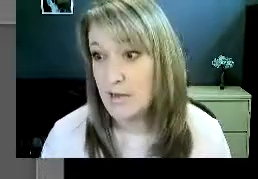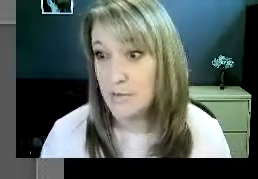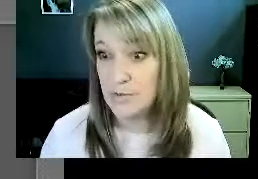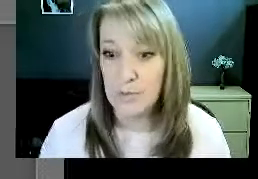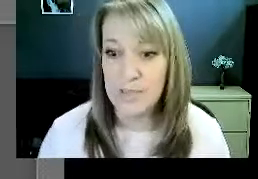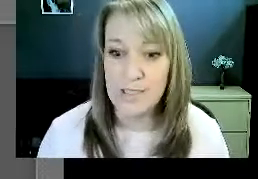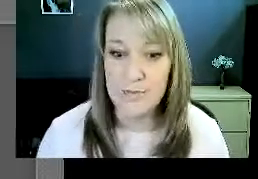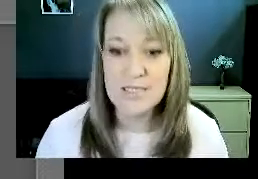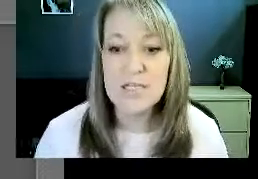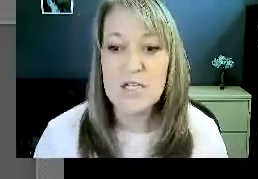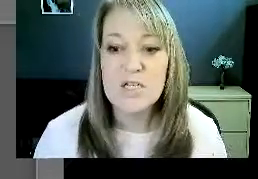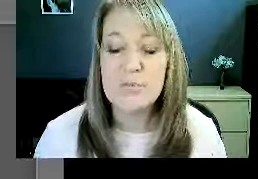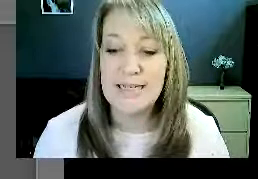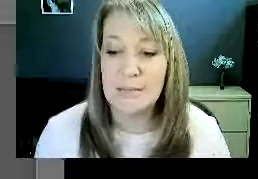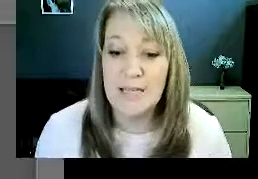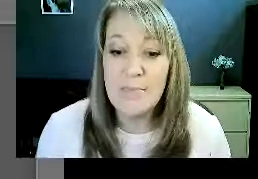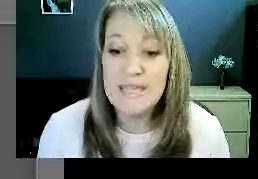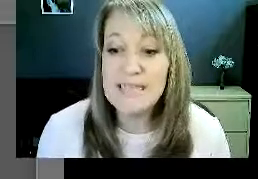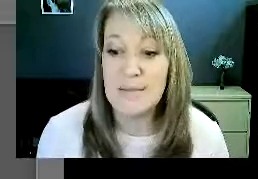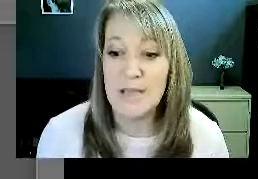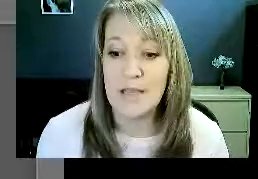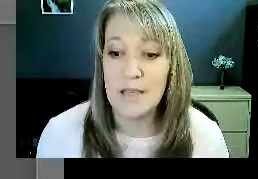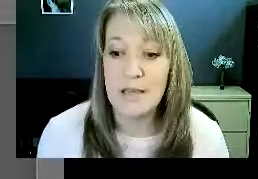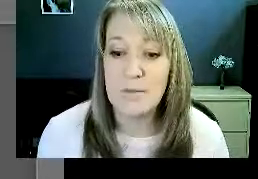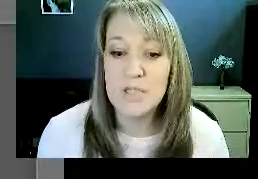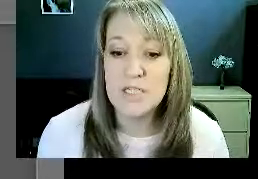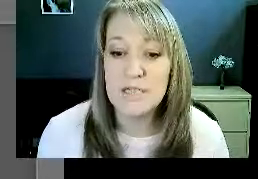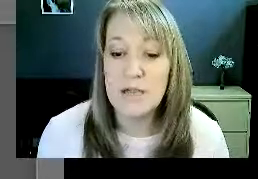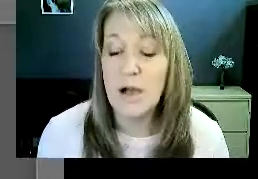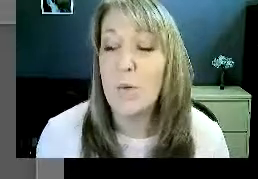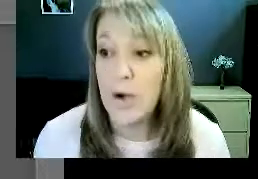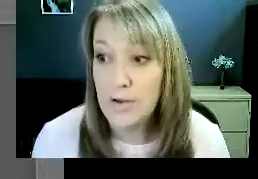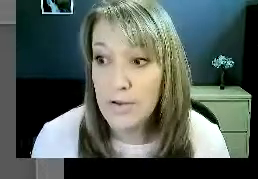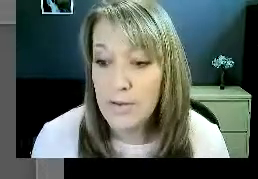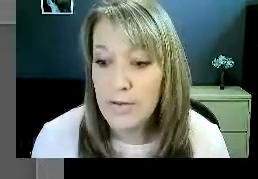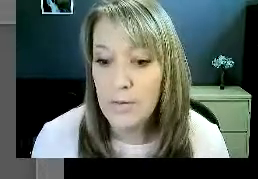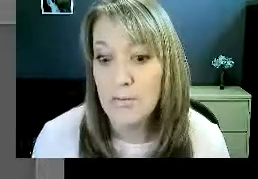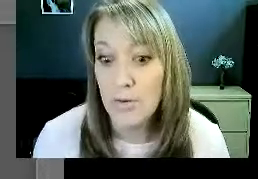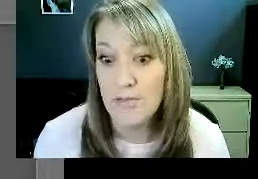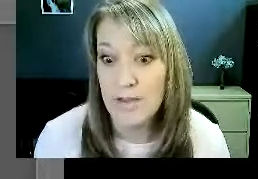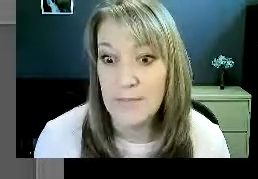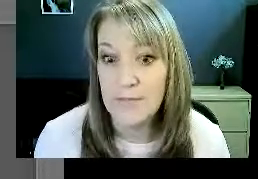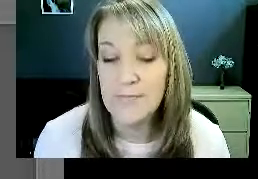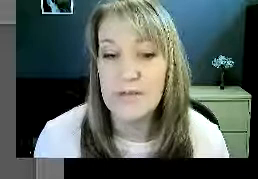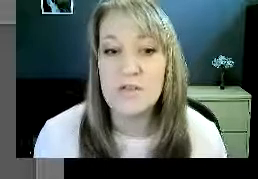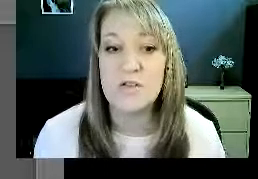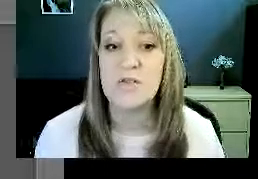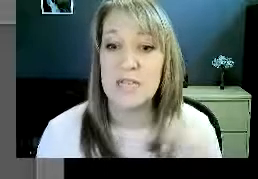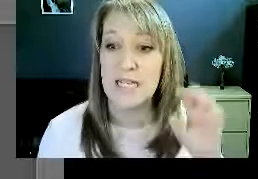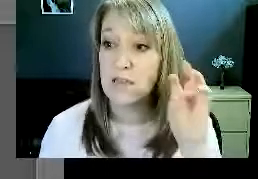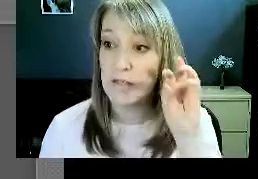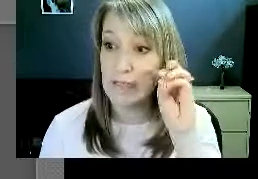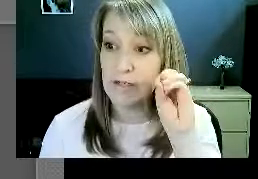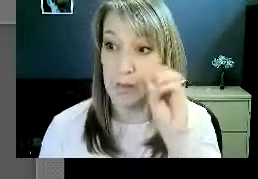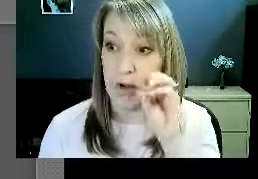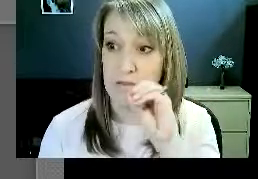in a lot of other spoken languages to make something that means something, which is a word or a morpheme. So if you